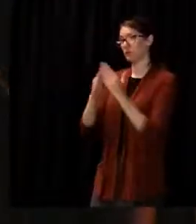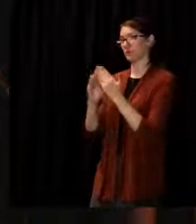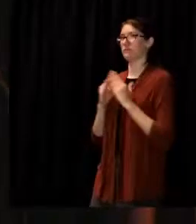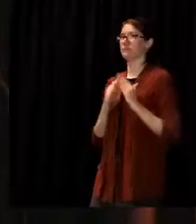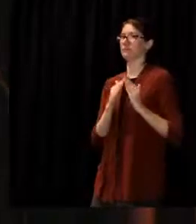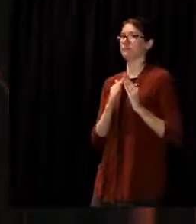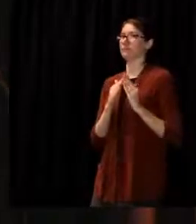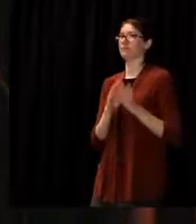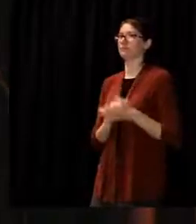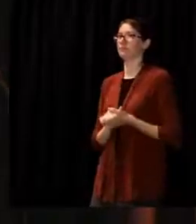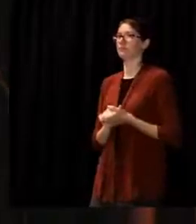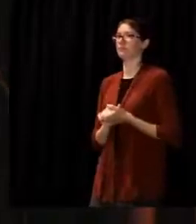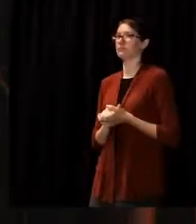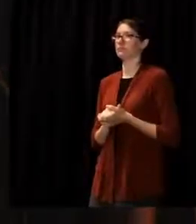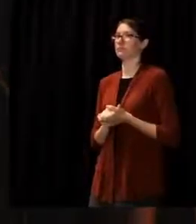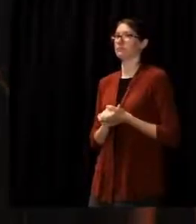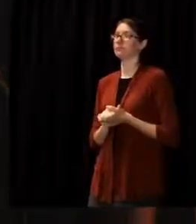of it.